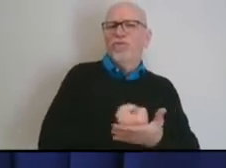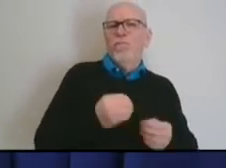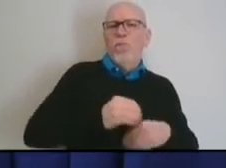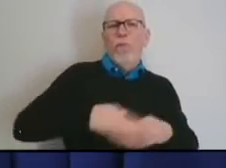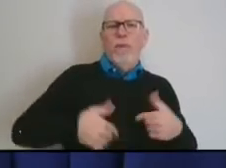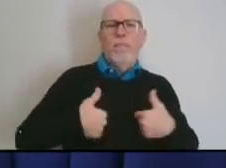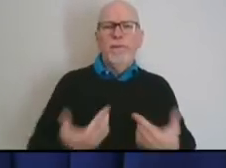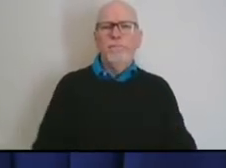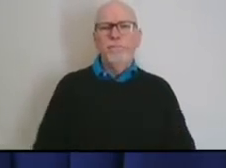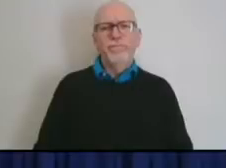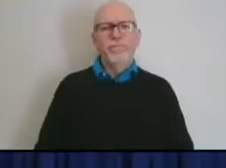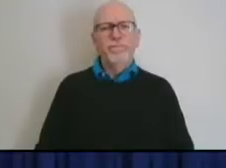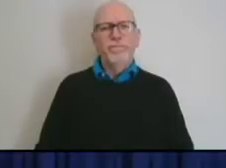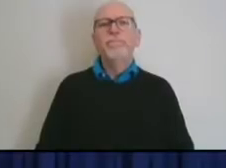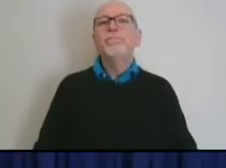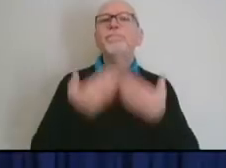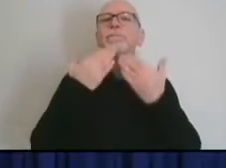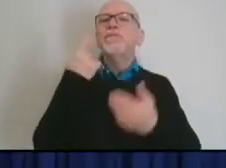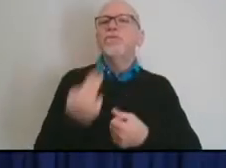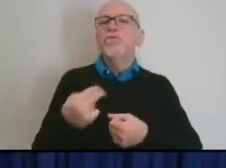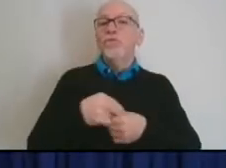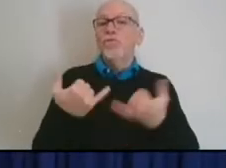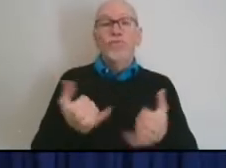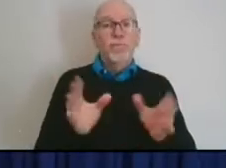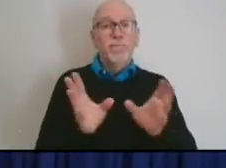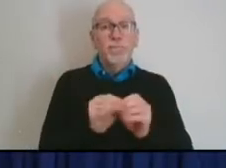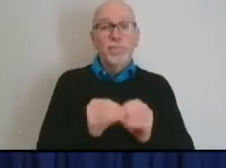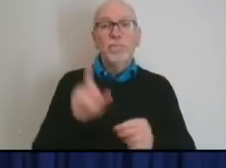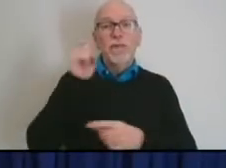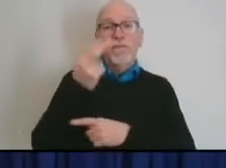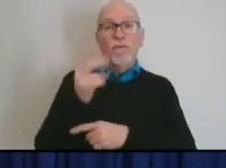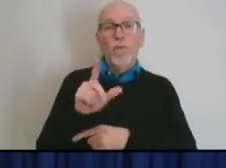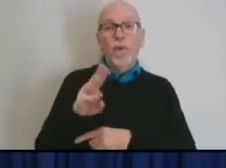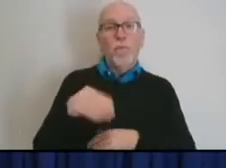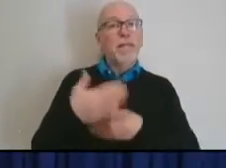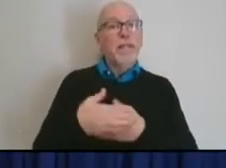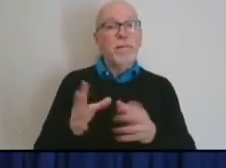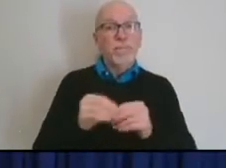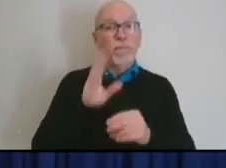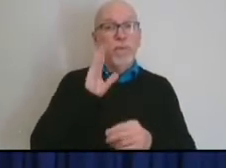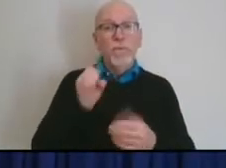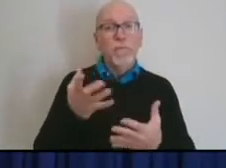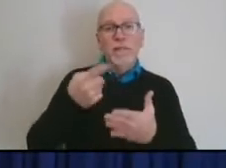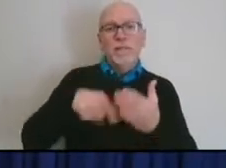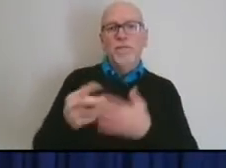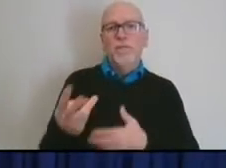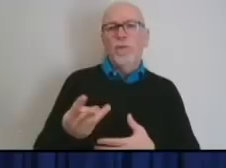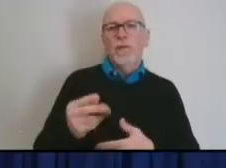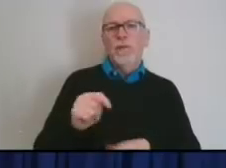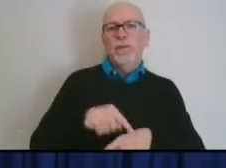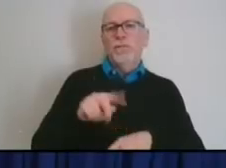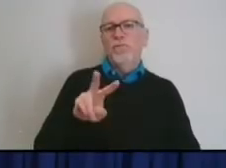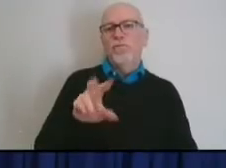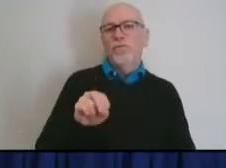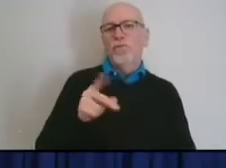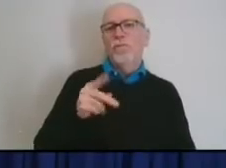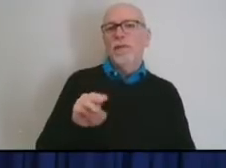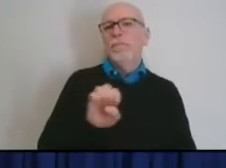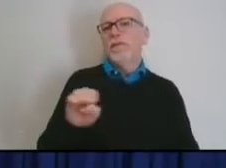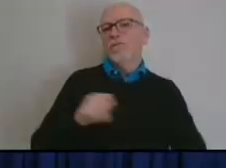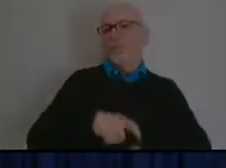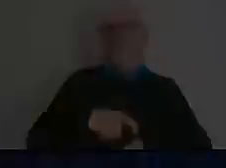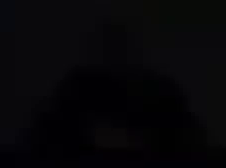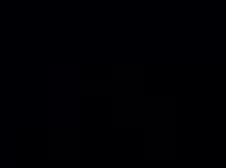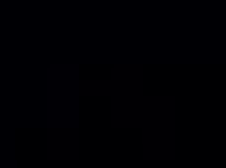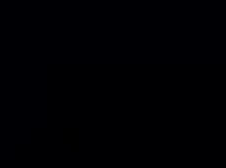now. Thank you for joining today's briefing. Governor Holcomb's next briefing will be next Wednesday at 2:30 p.m. Eastern.